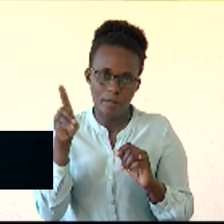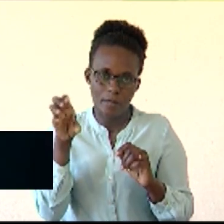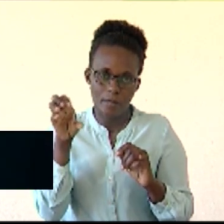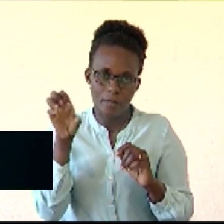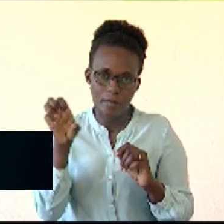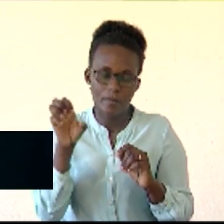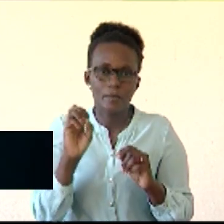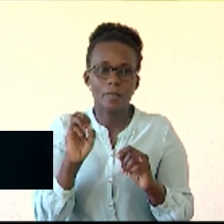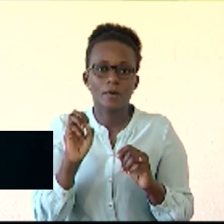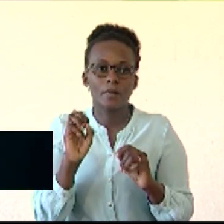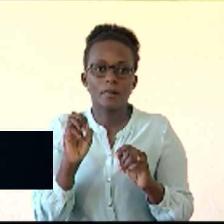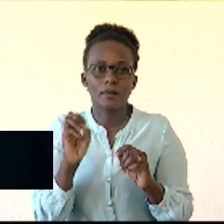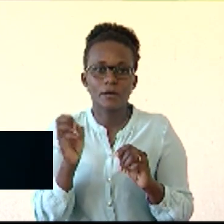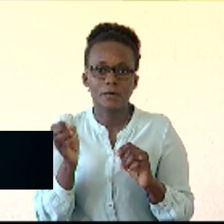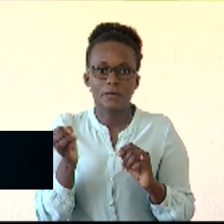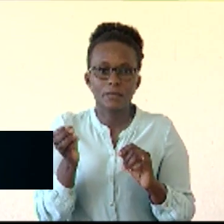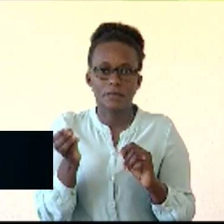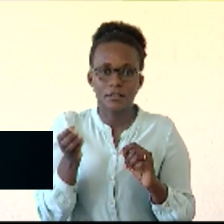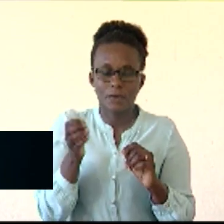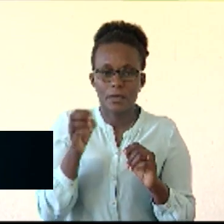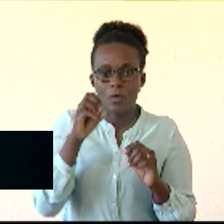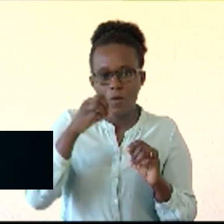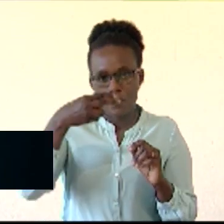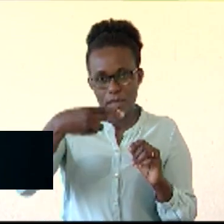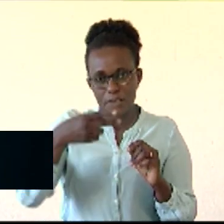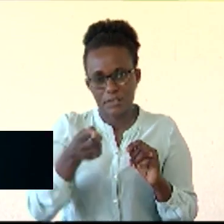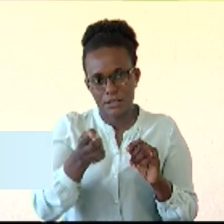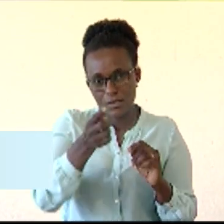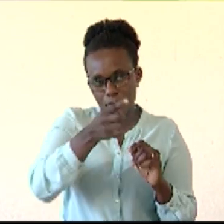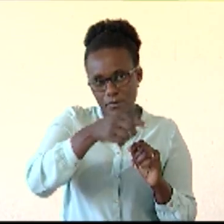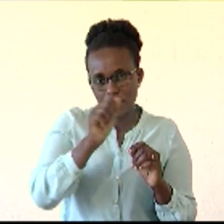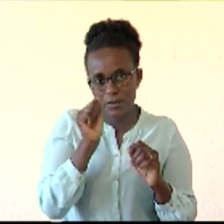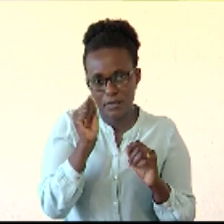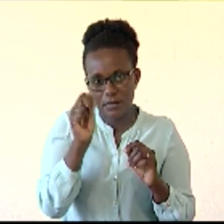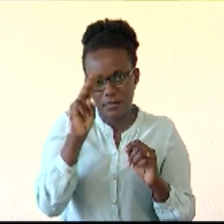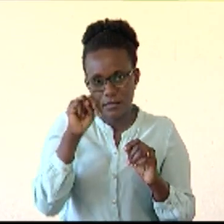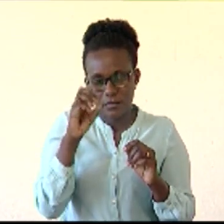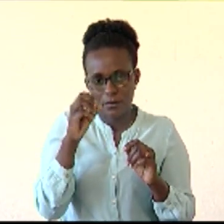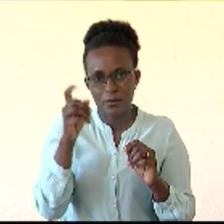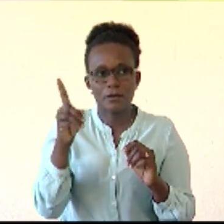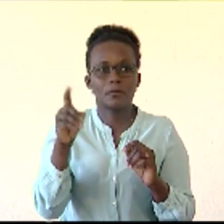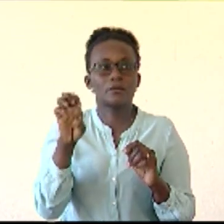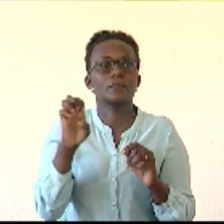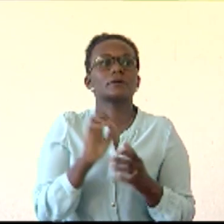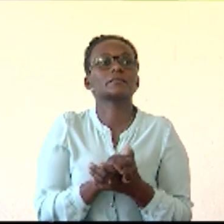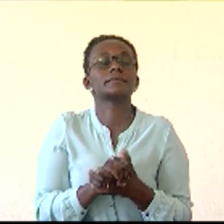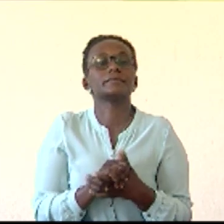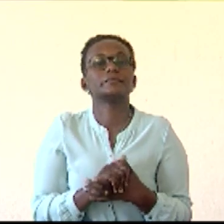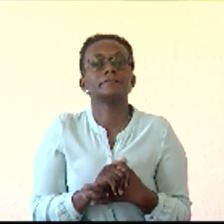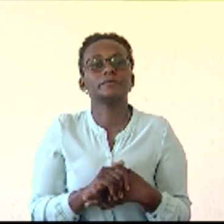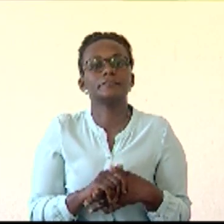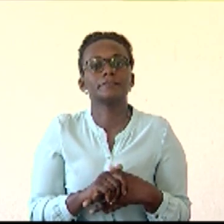The electrolyte is made up of brine, which is a concentrated solution of sodium